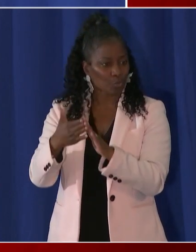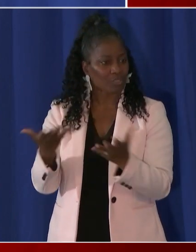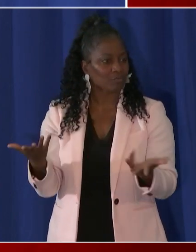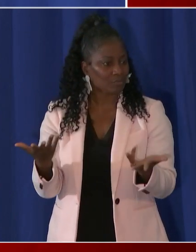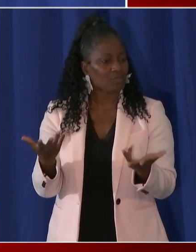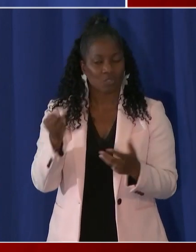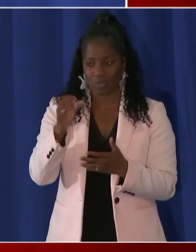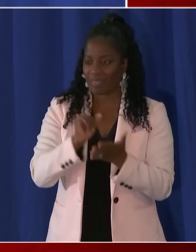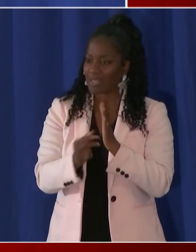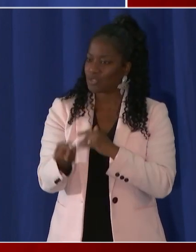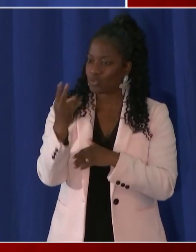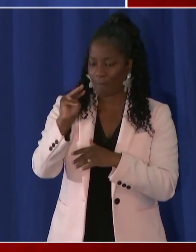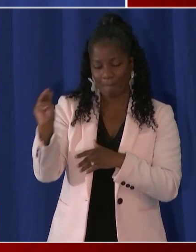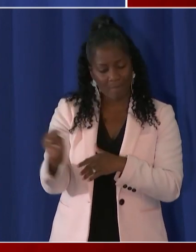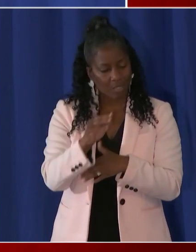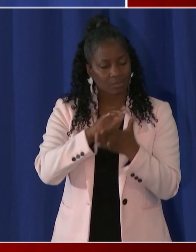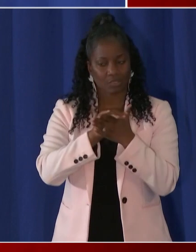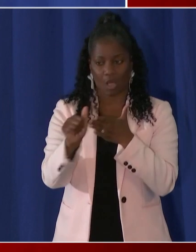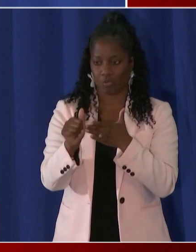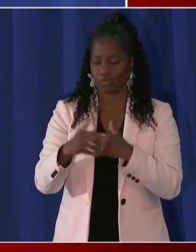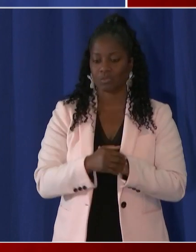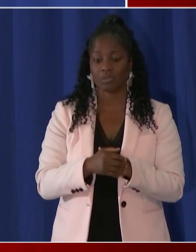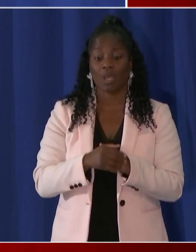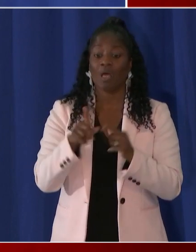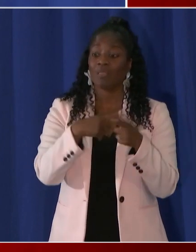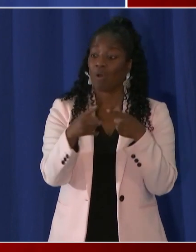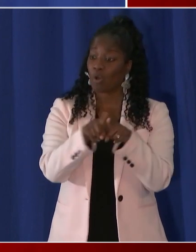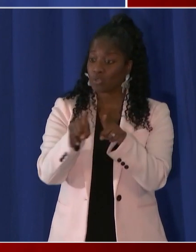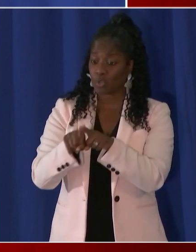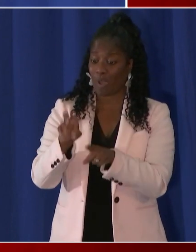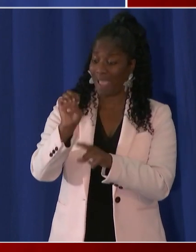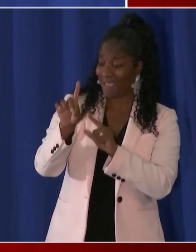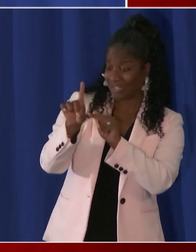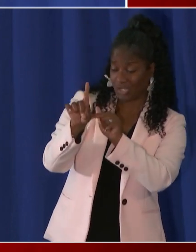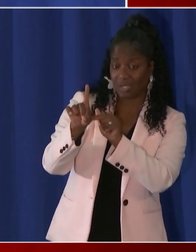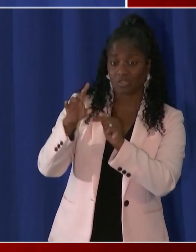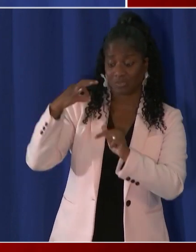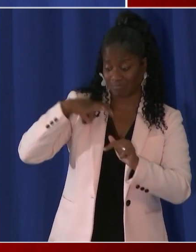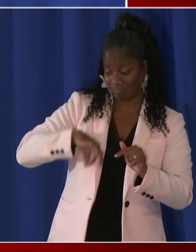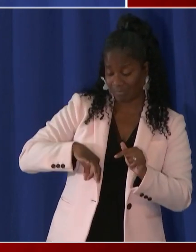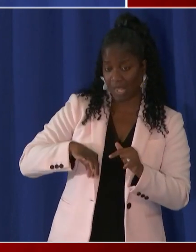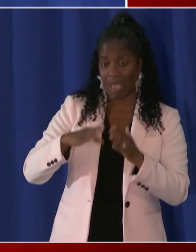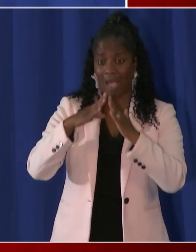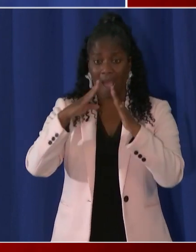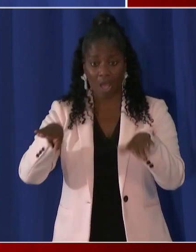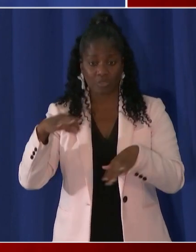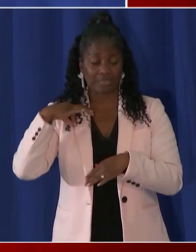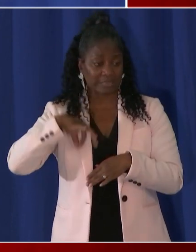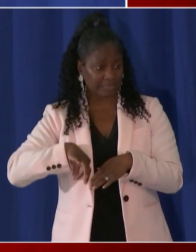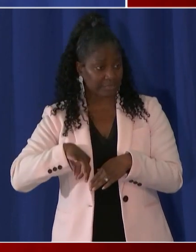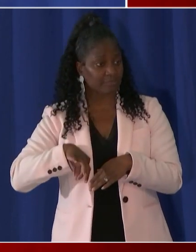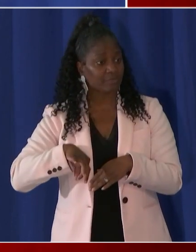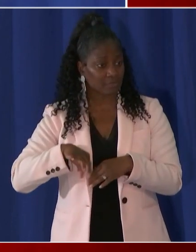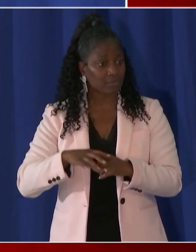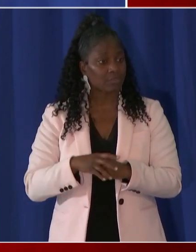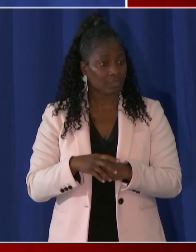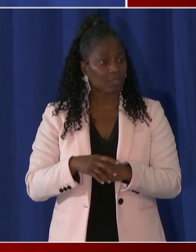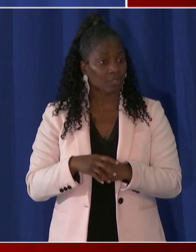that's a $2 million. And then we have education incentives and housing